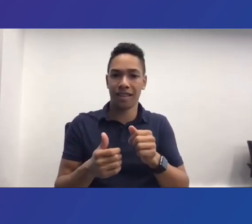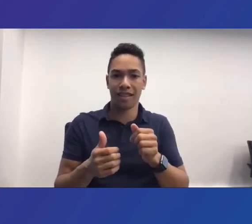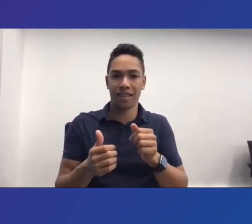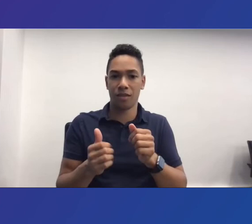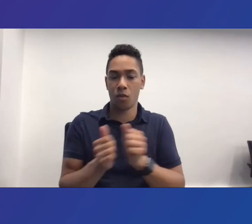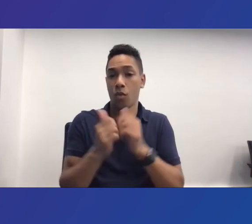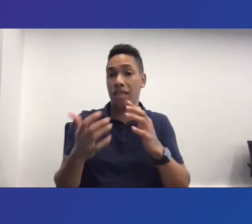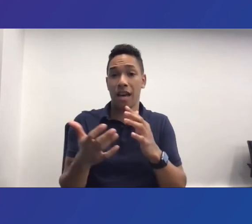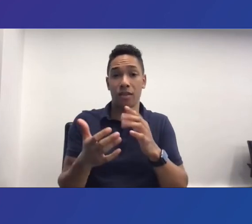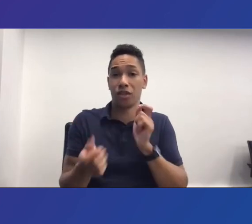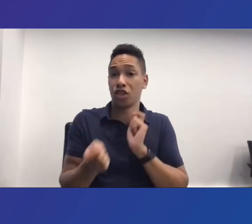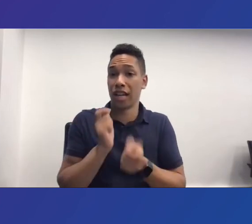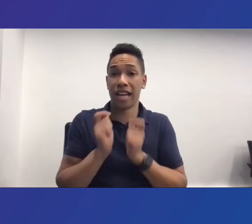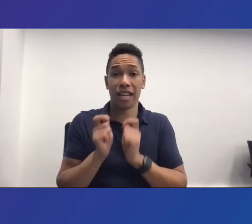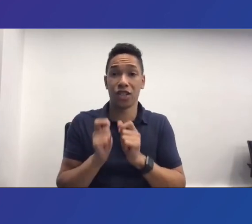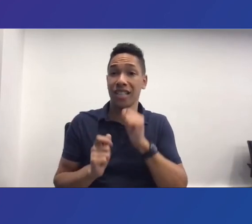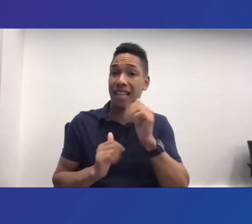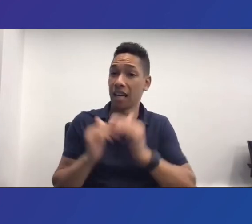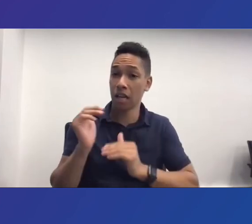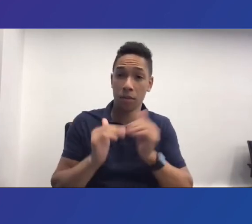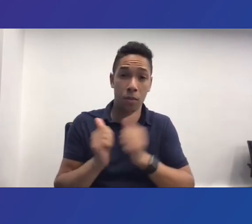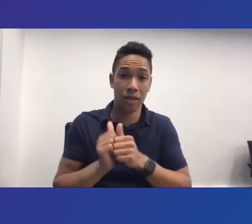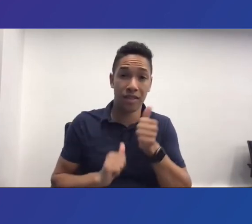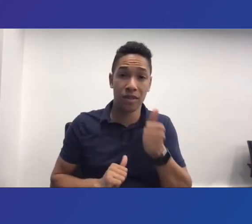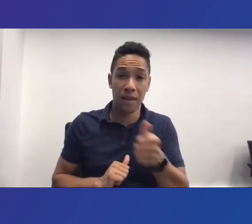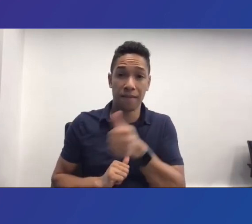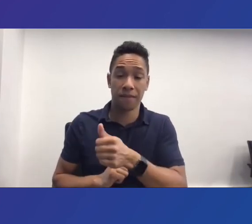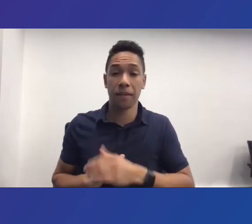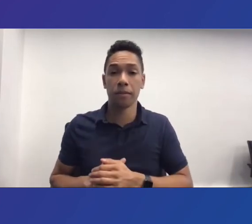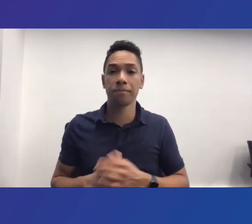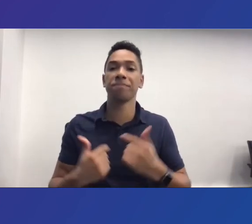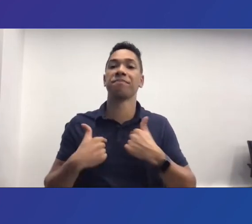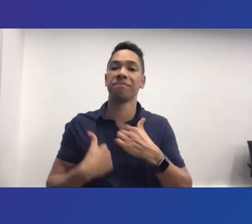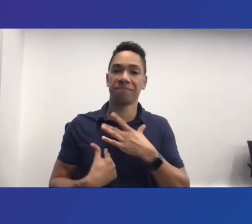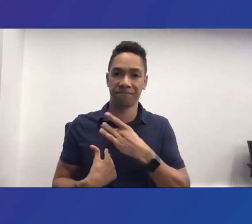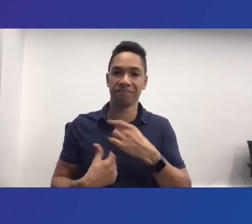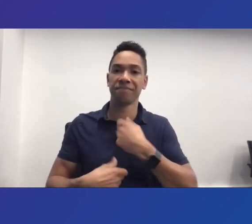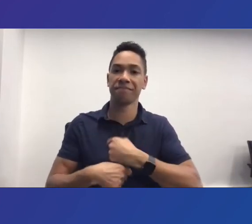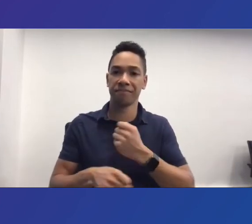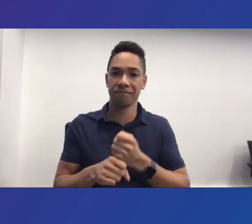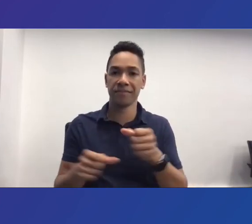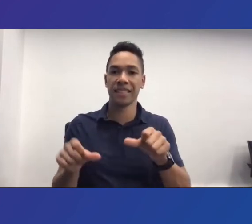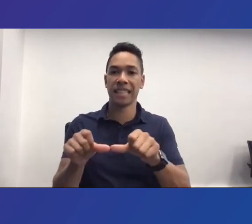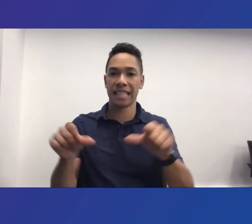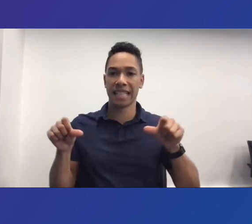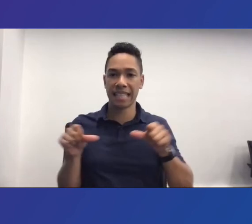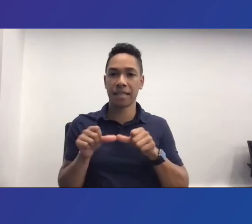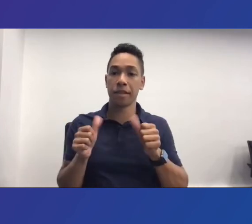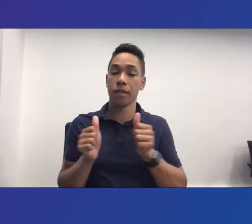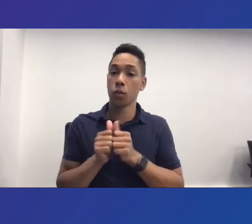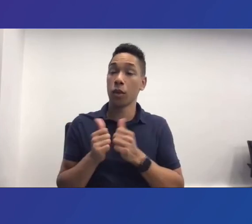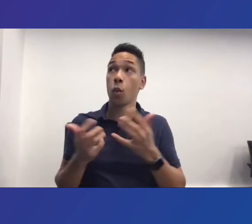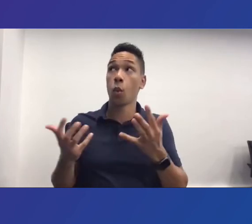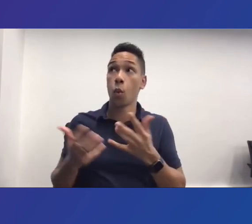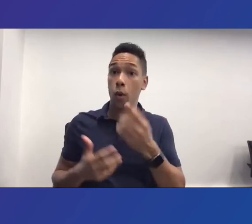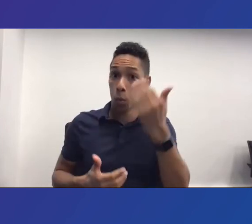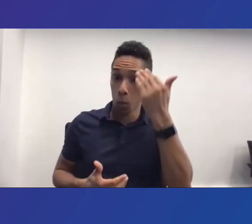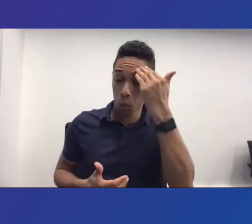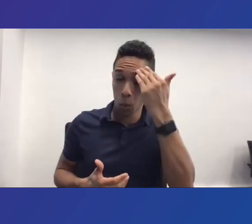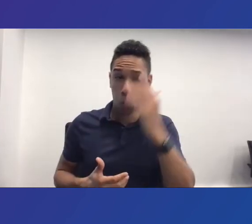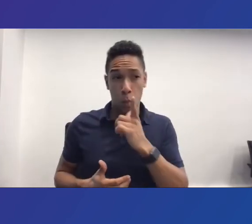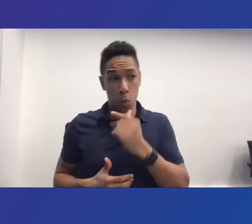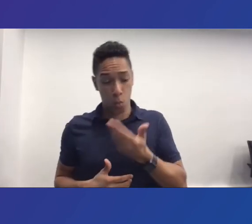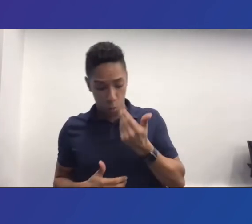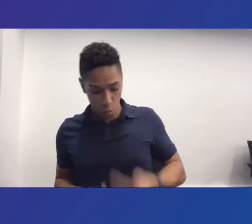comfortable with who you are and what you know. And so I like to create a space where what you know, much like what Maxine was saying, what you know and who you are